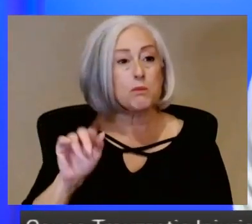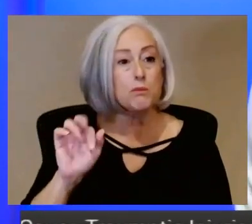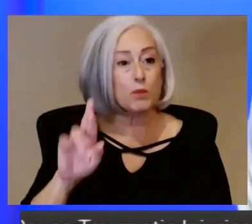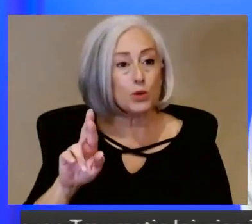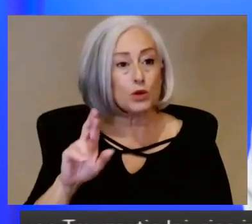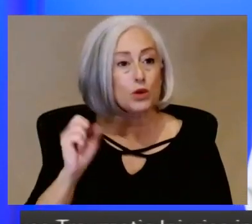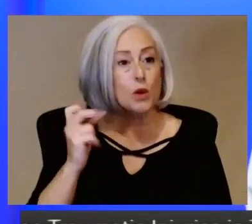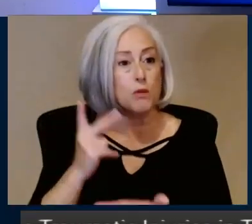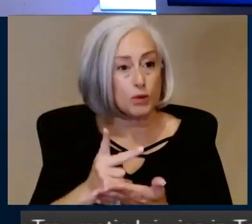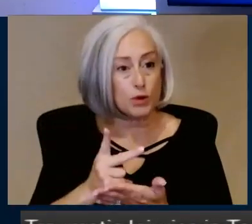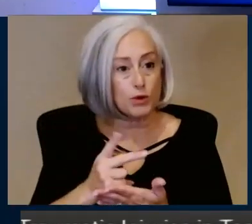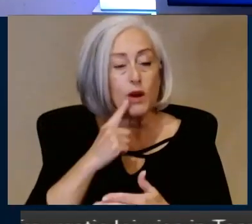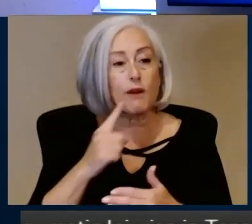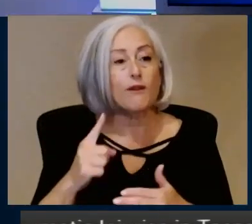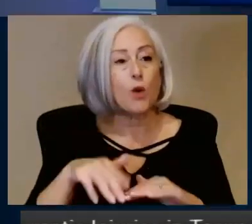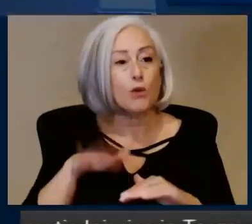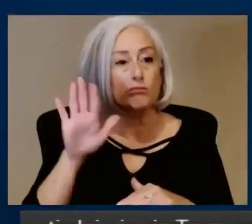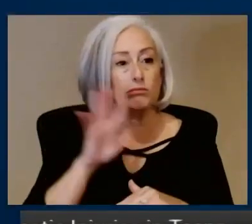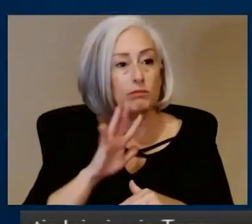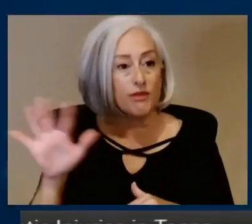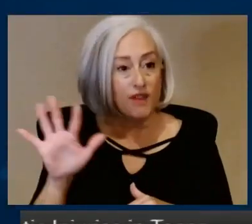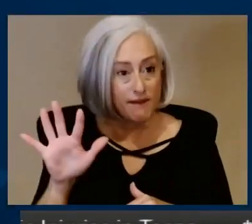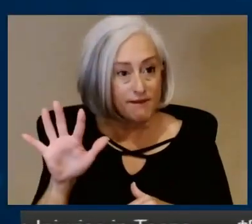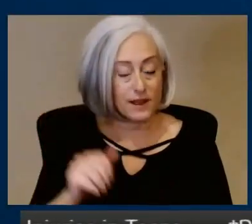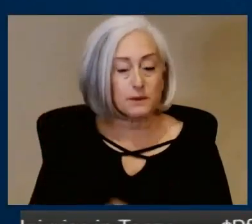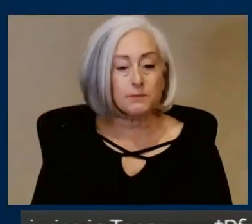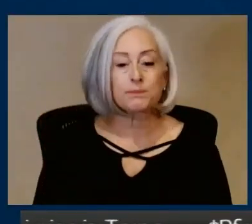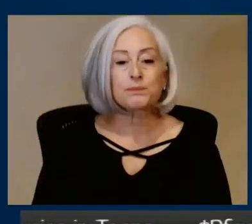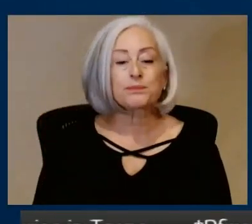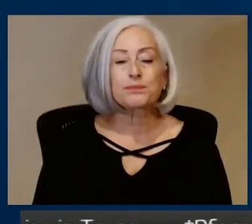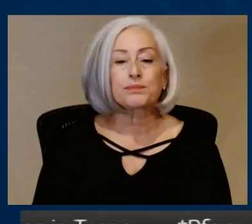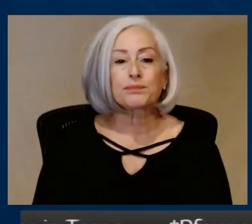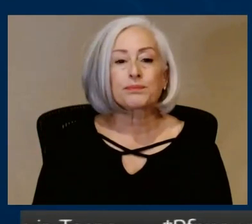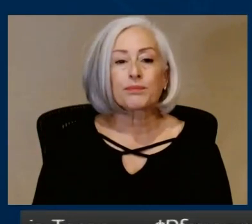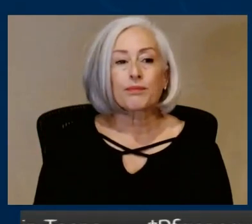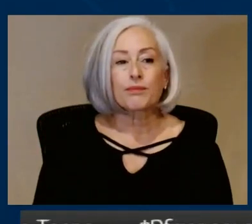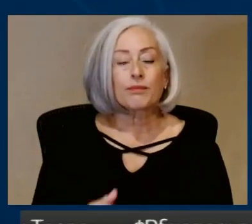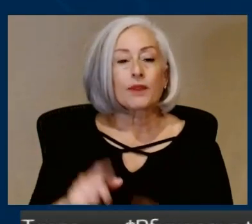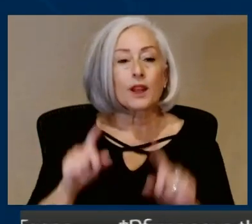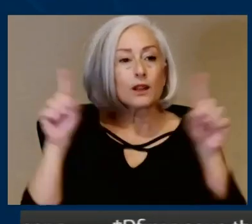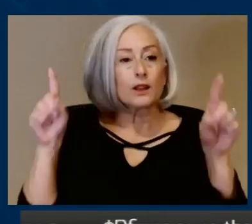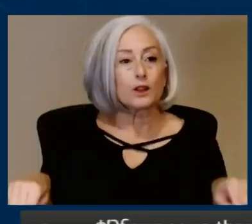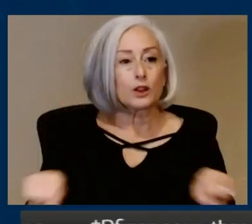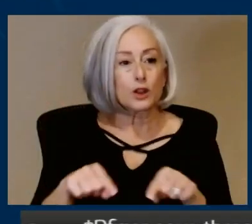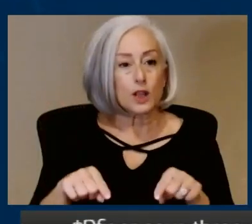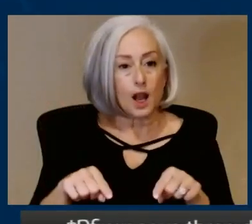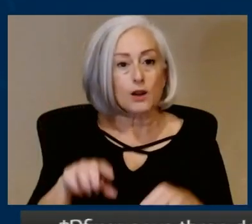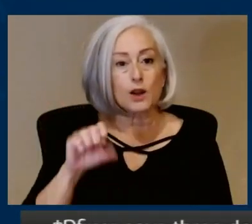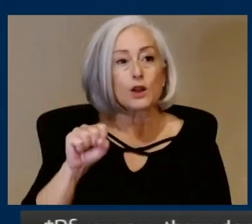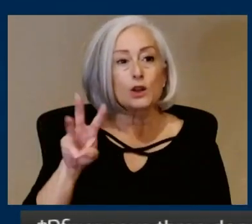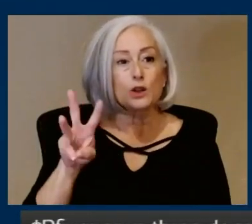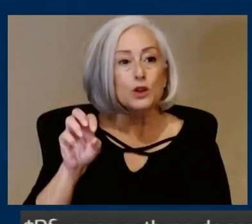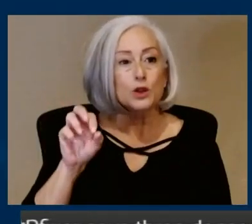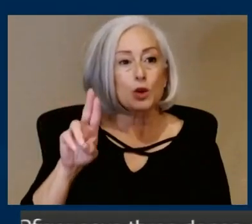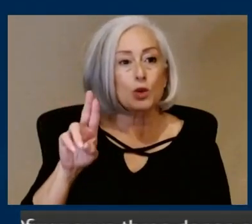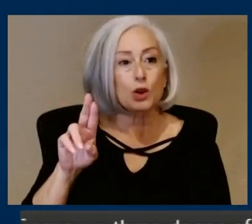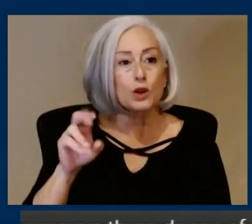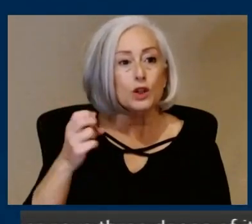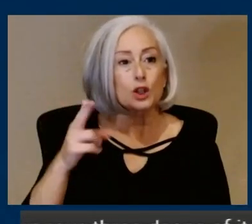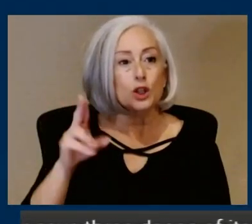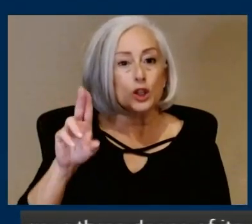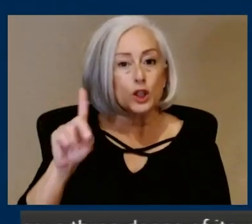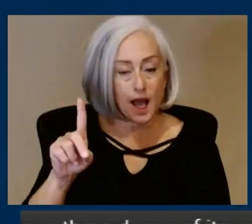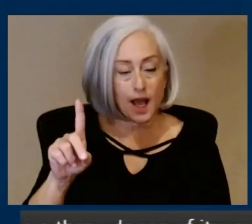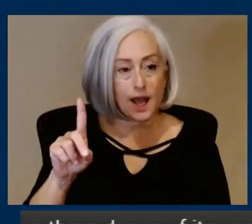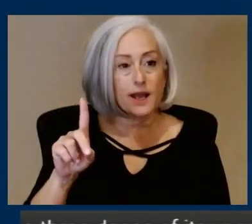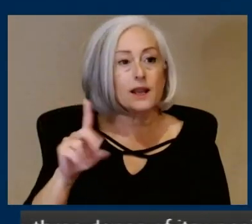All right, let's pull up this chart if we can now. The latest Missouri sewer shed surveillance project. They find that the levels of COVID are